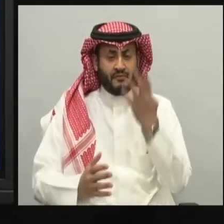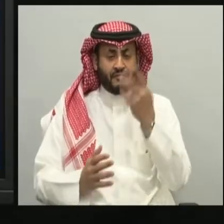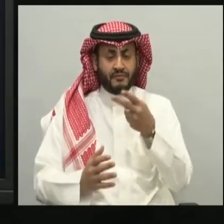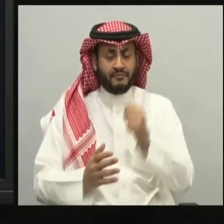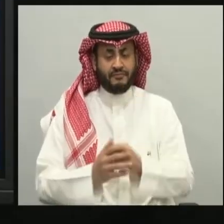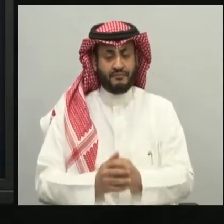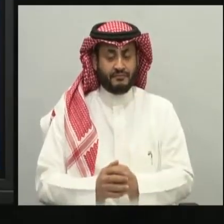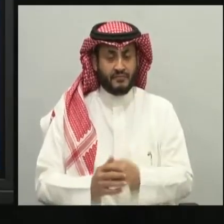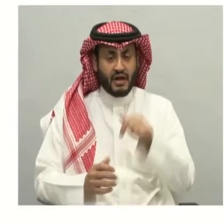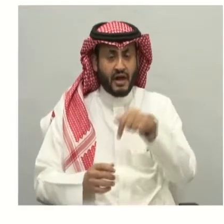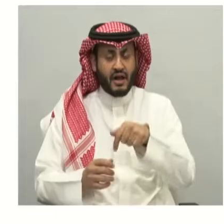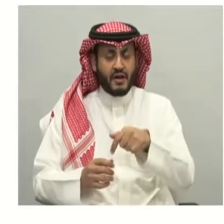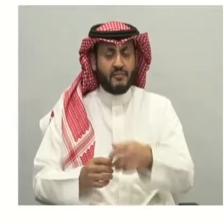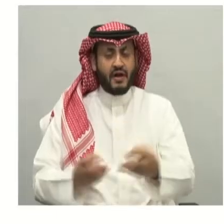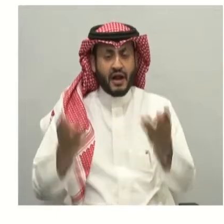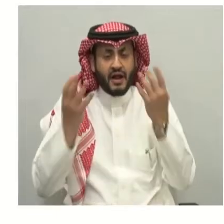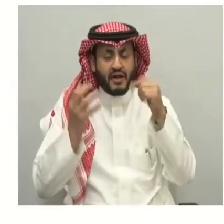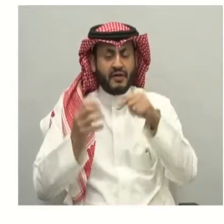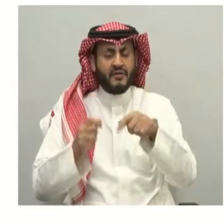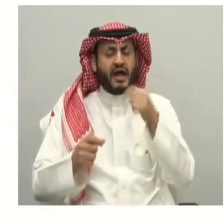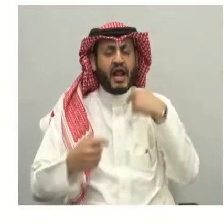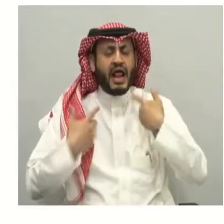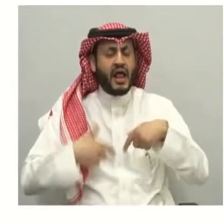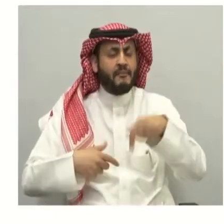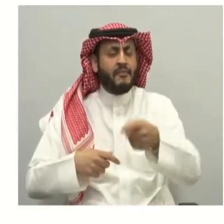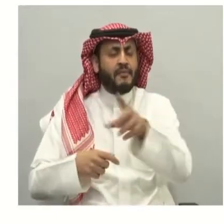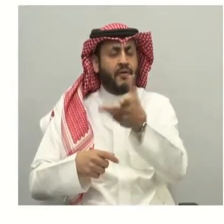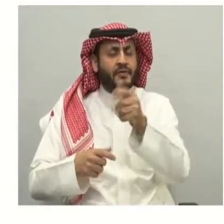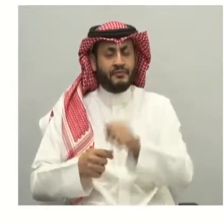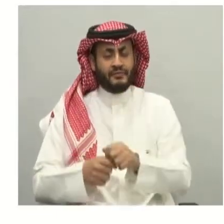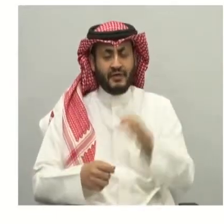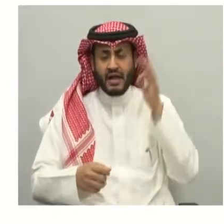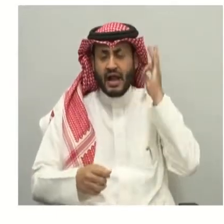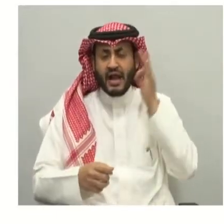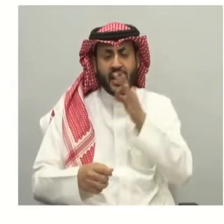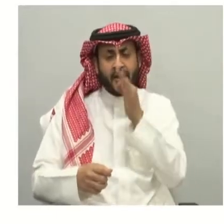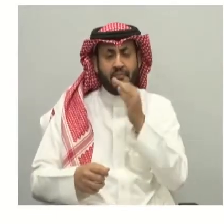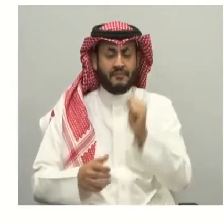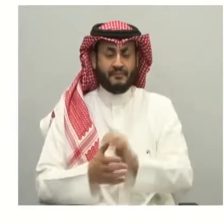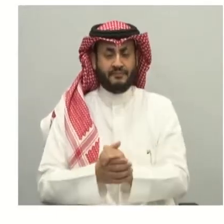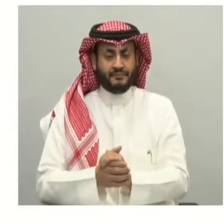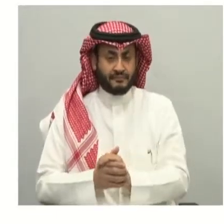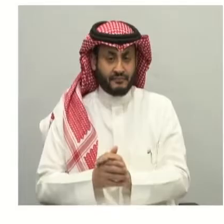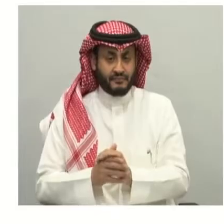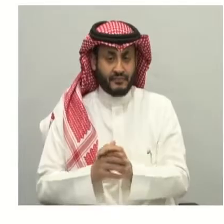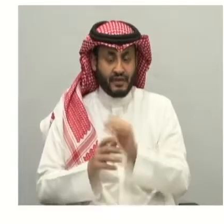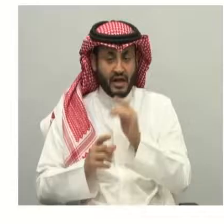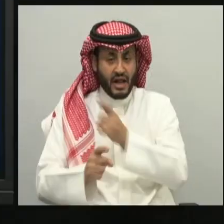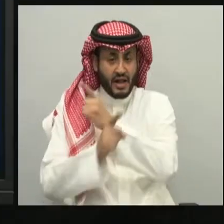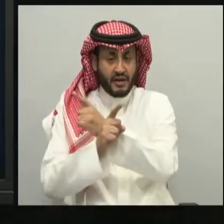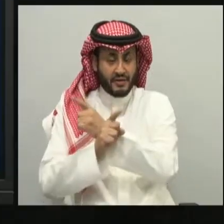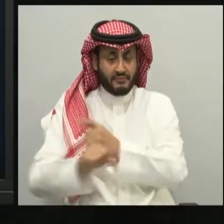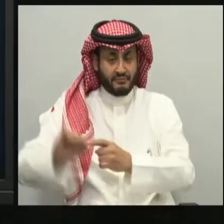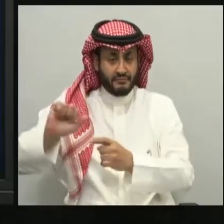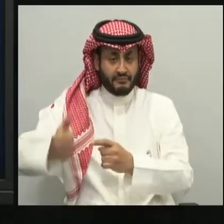and today we will cover what are you going to wear there, listening and pronunciation. This lesson will be presented by